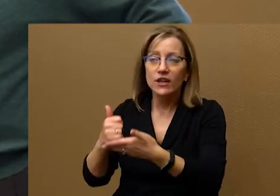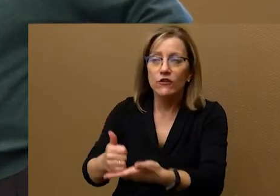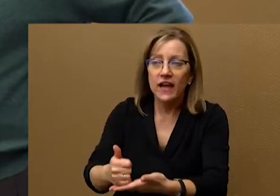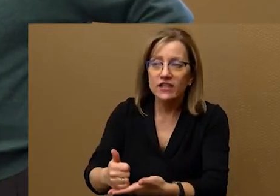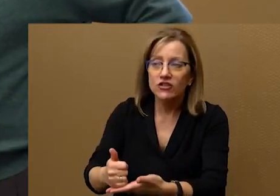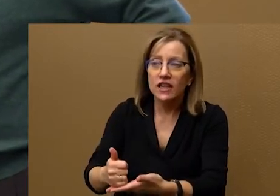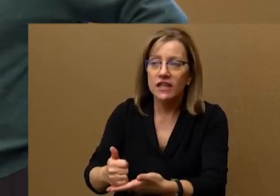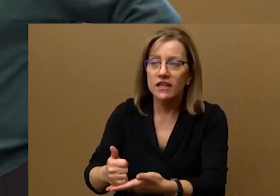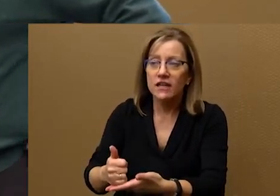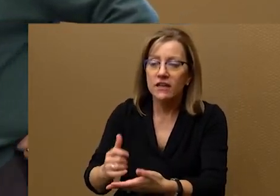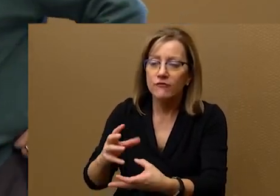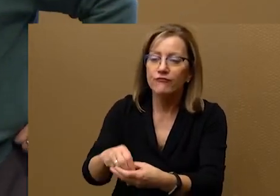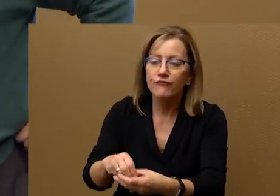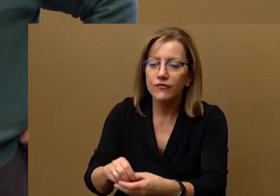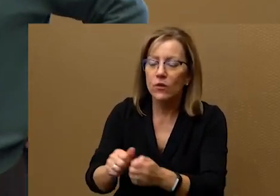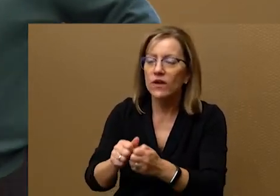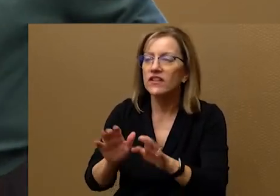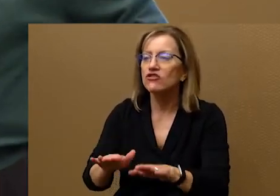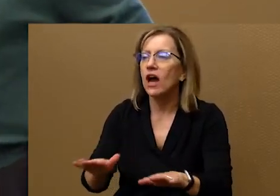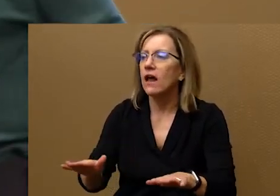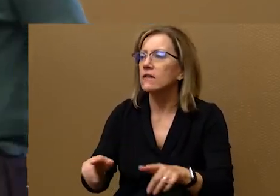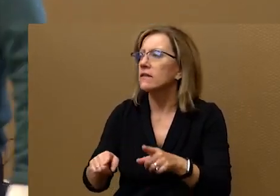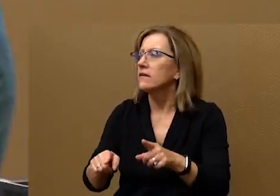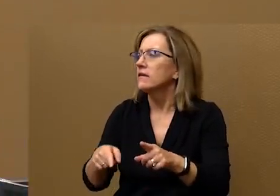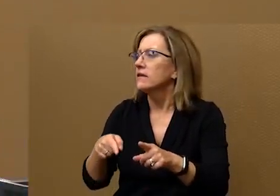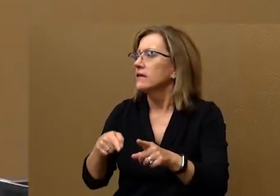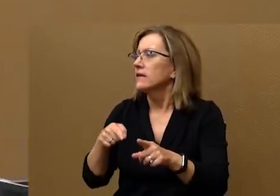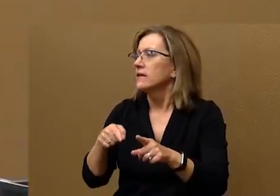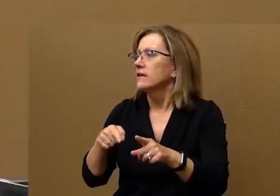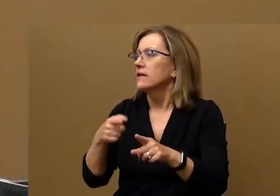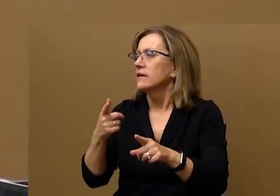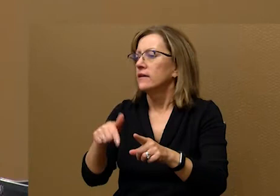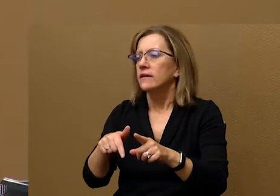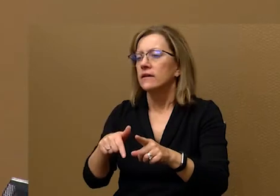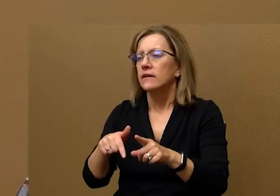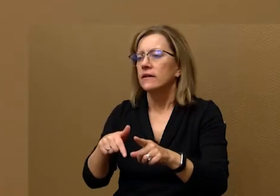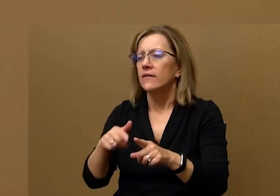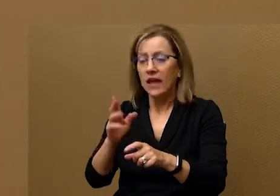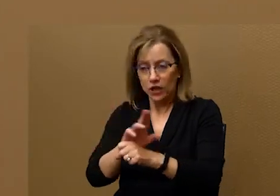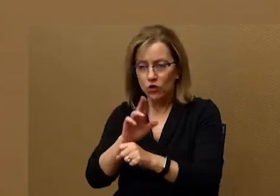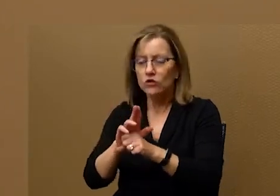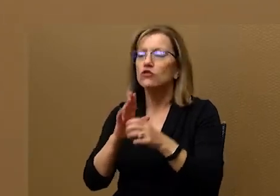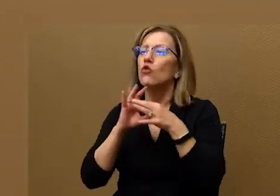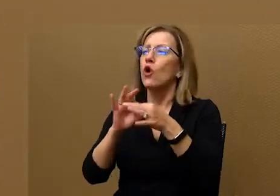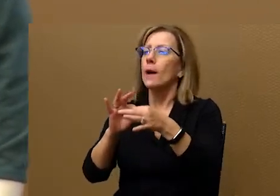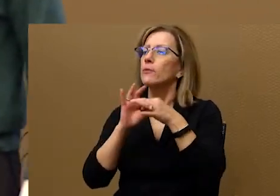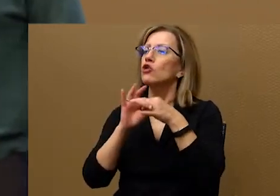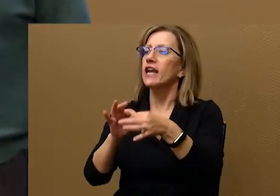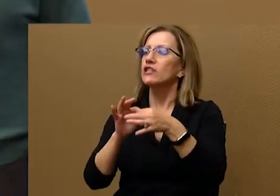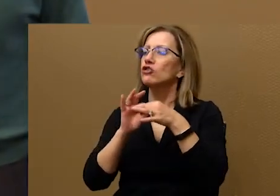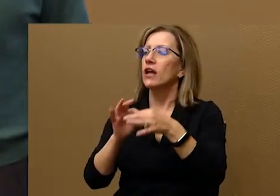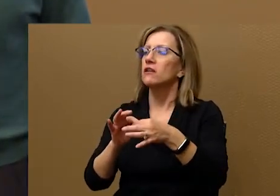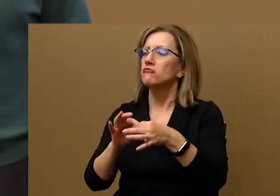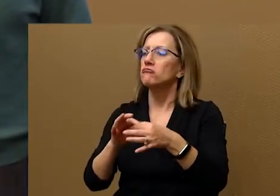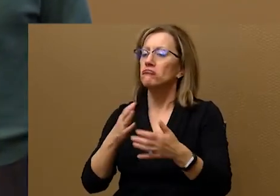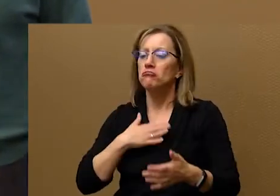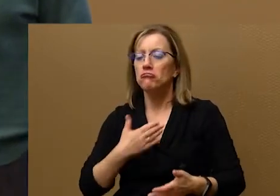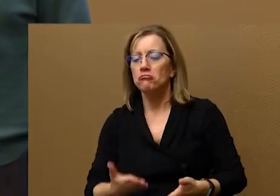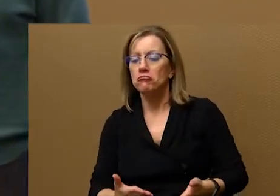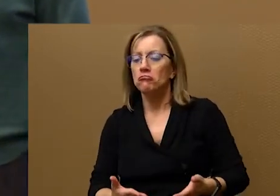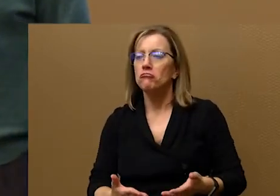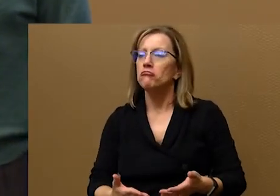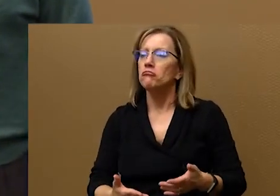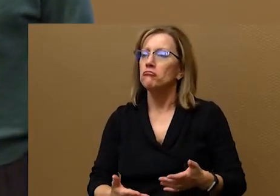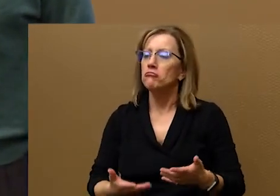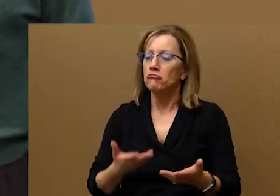child who, let's say, used cooperation skill. And I'd like you to grade my